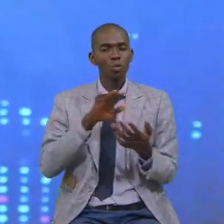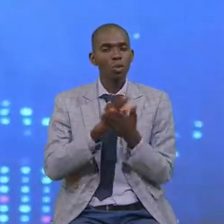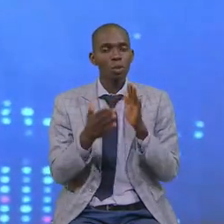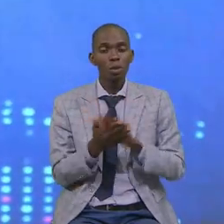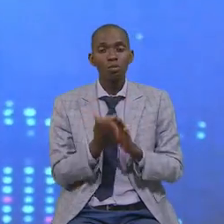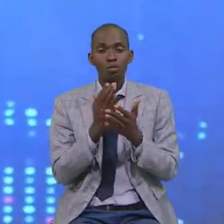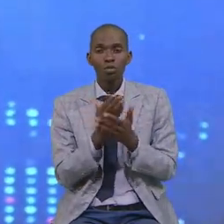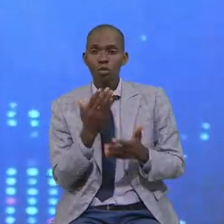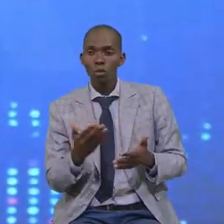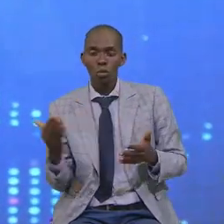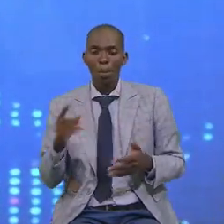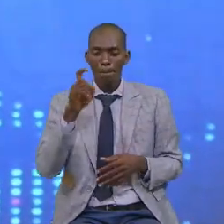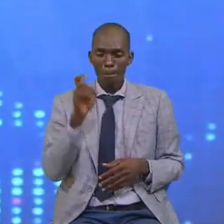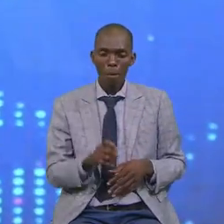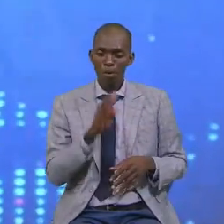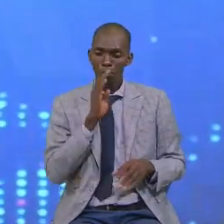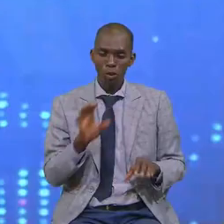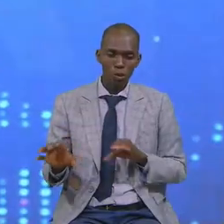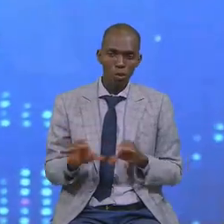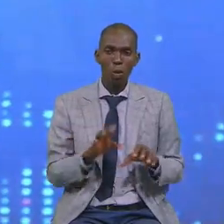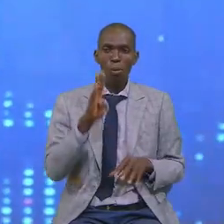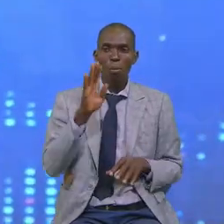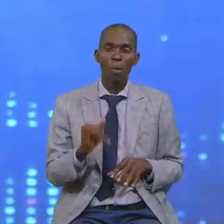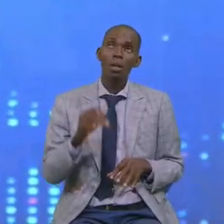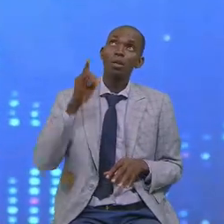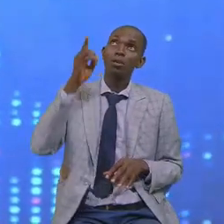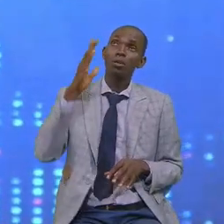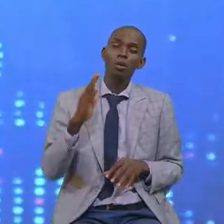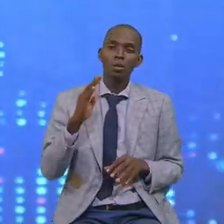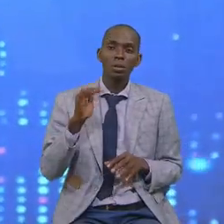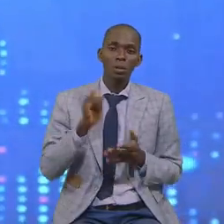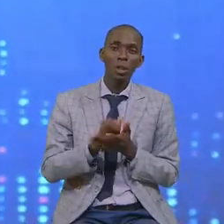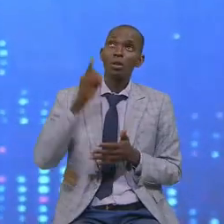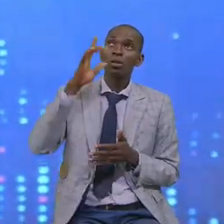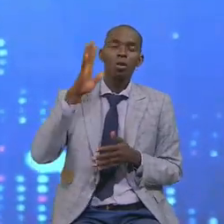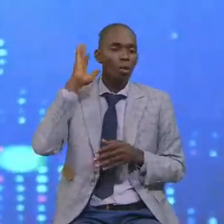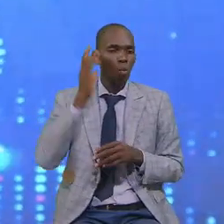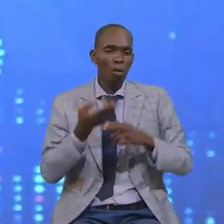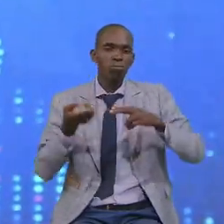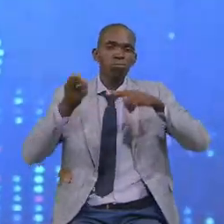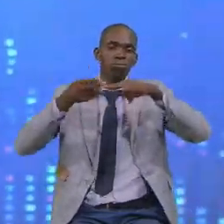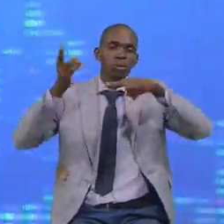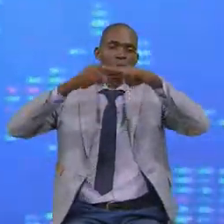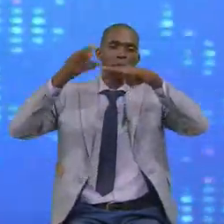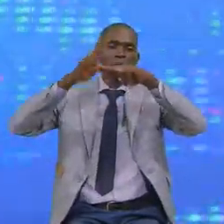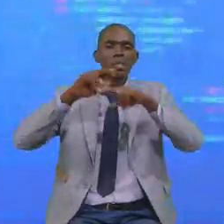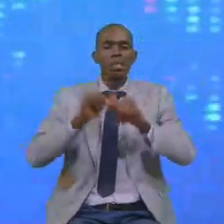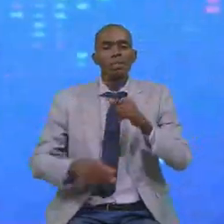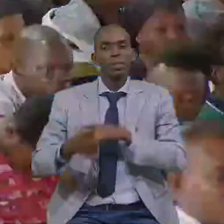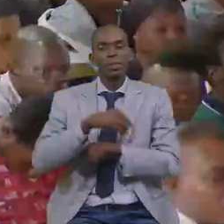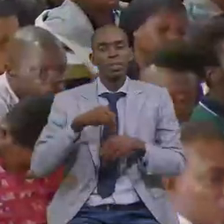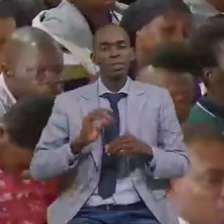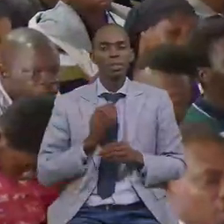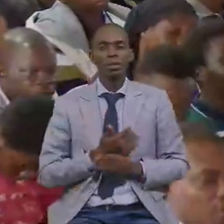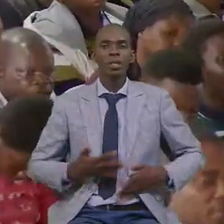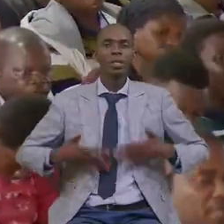Something must be done that God will multiply every day in our lives in